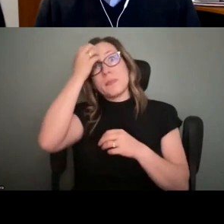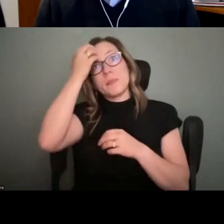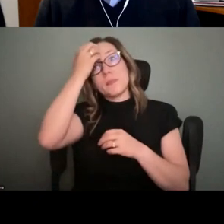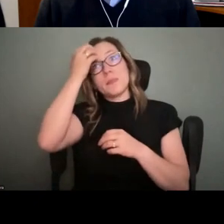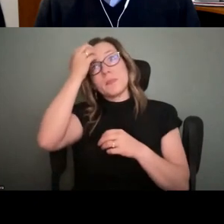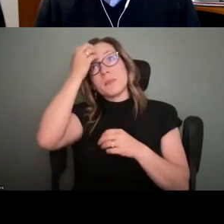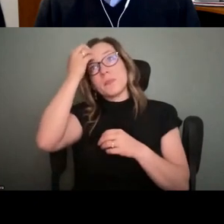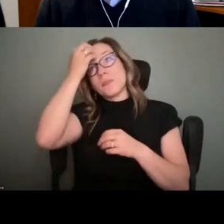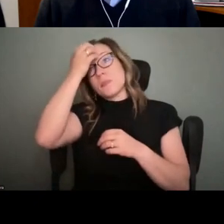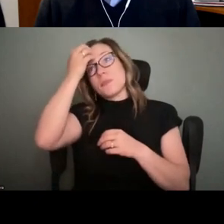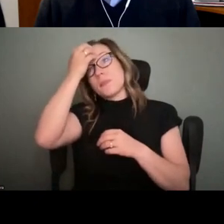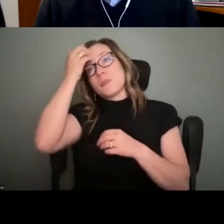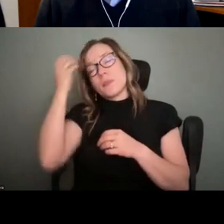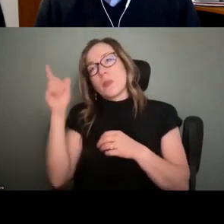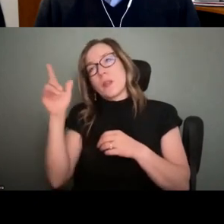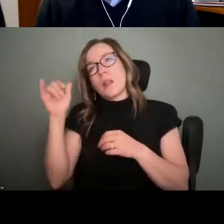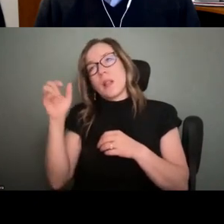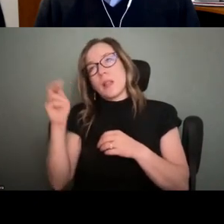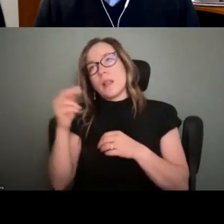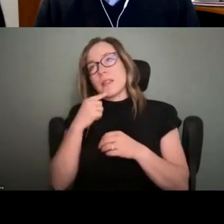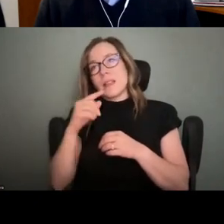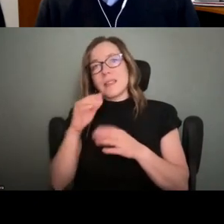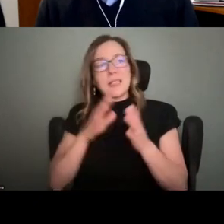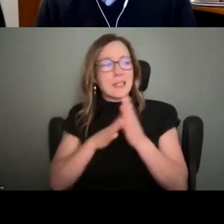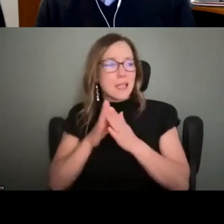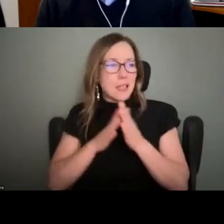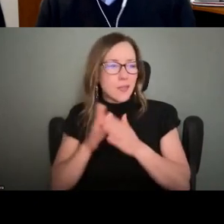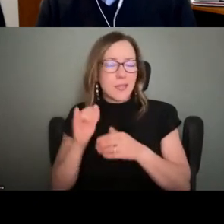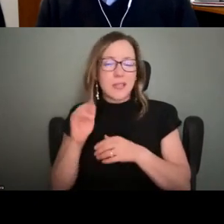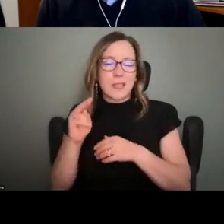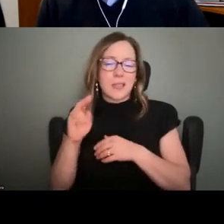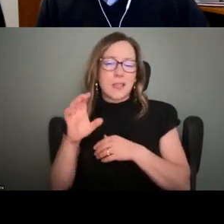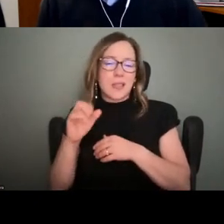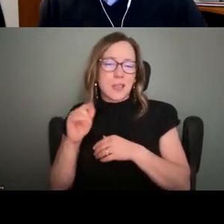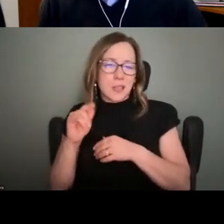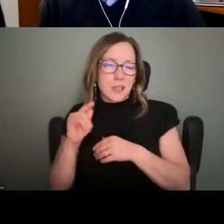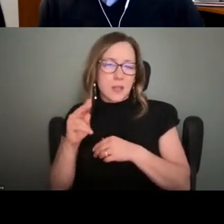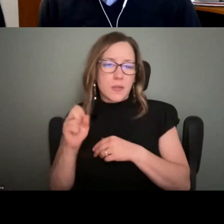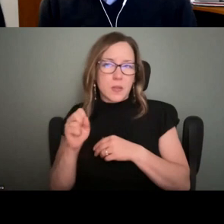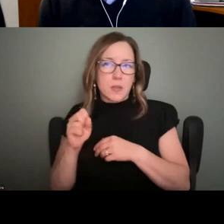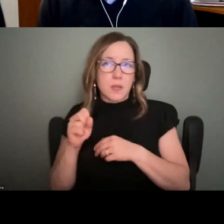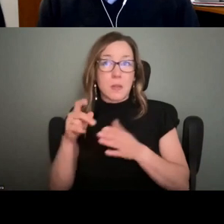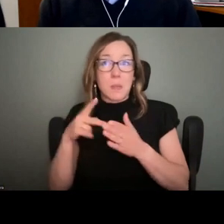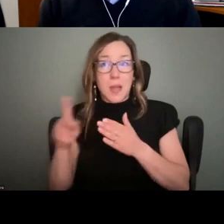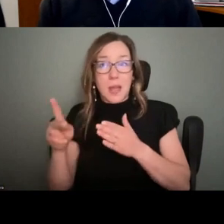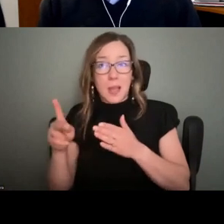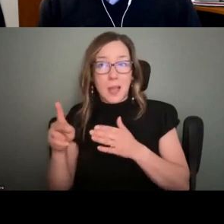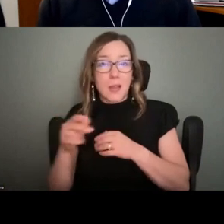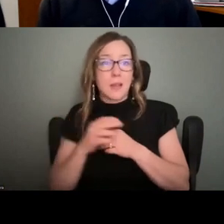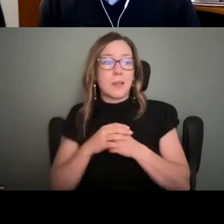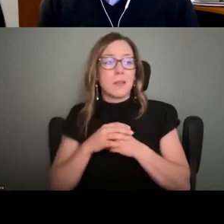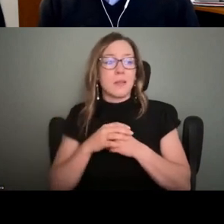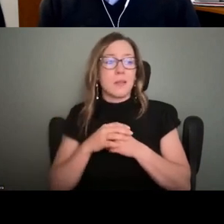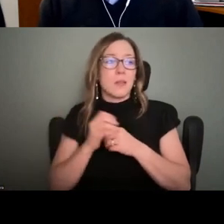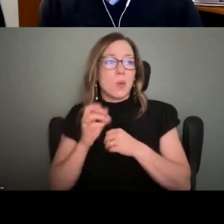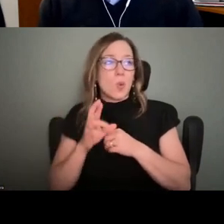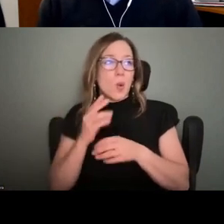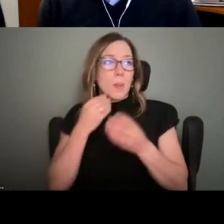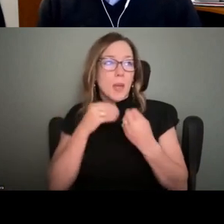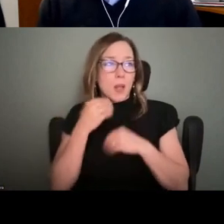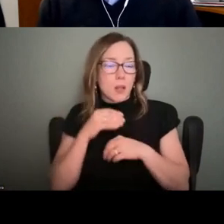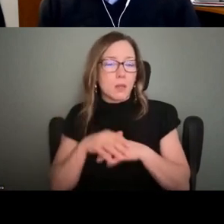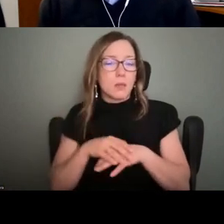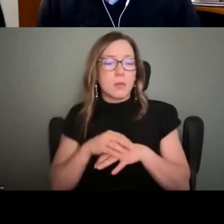So Lillian Rodriguez notes incentives. Yes, that can be anything from paid incentives, or it can be meals, it